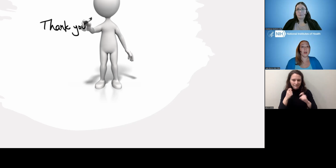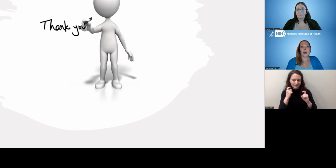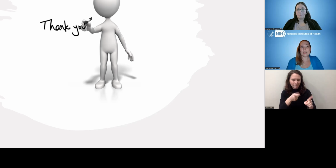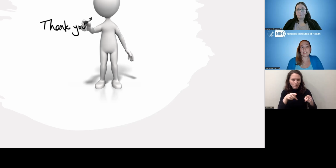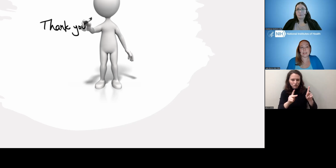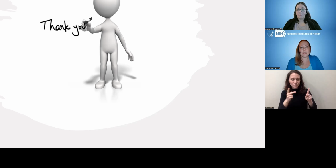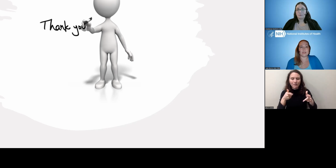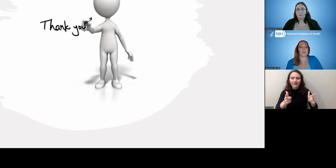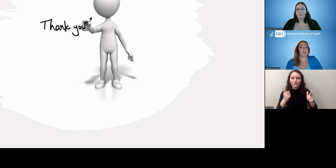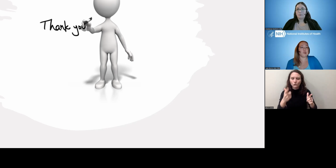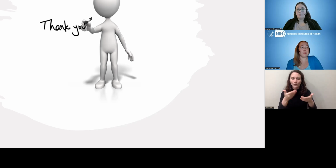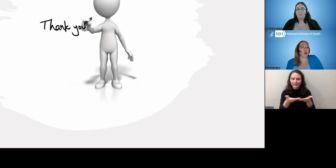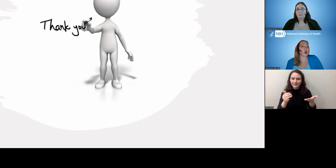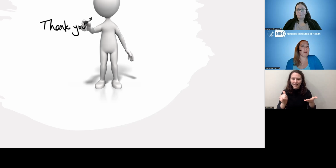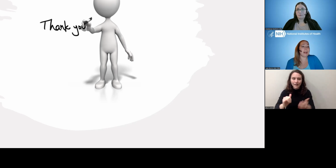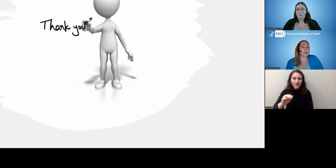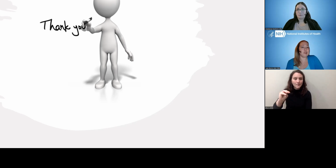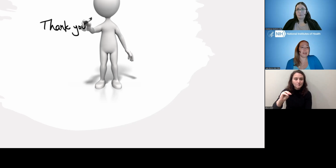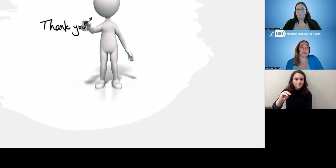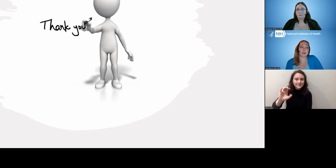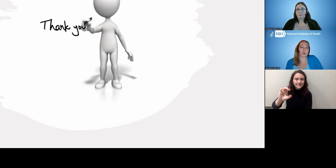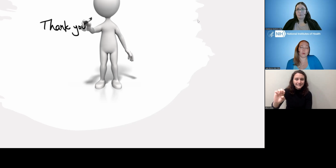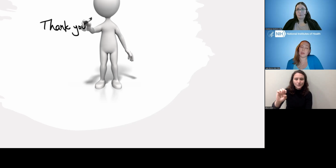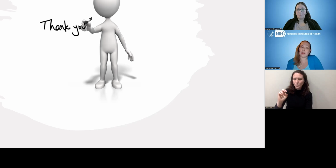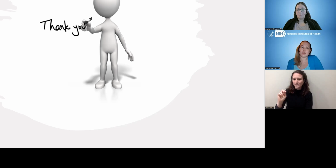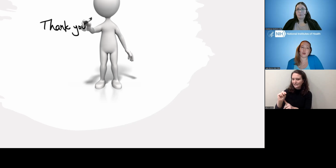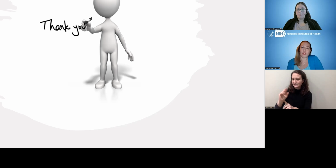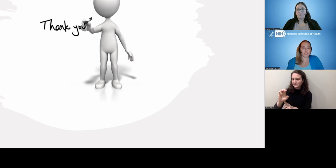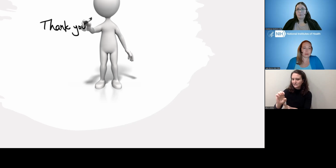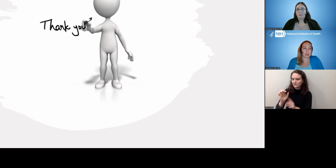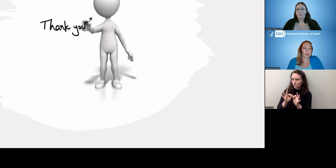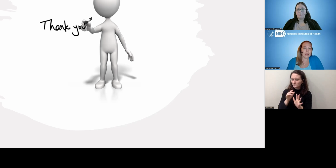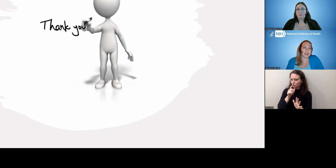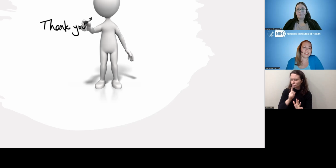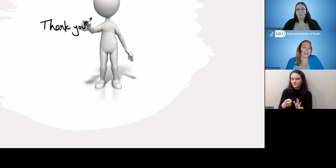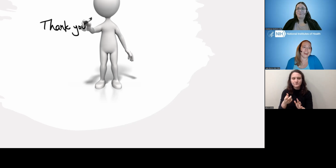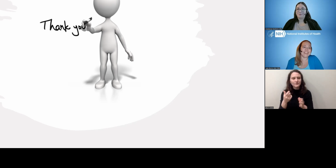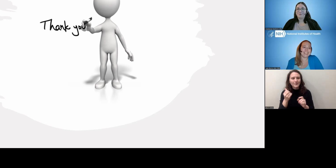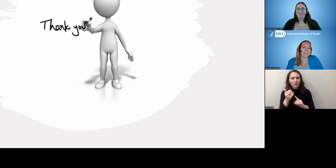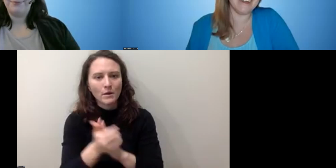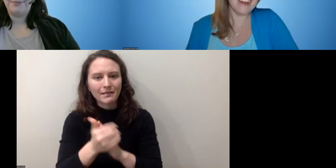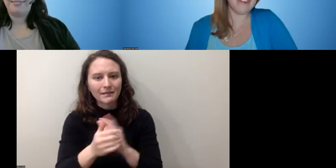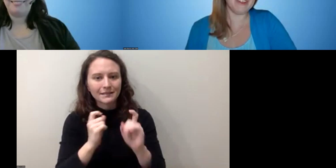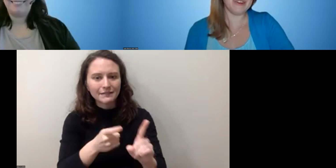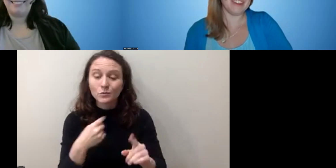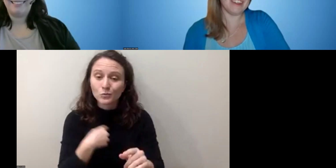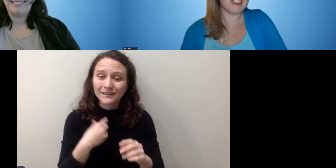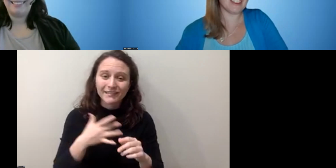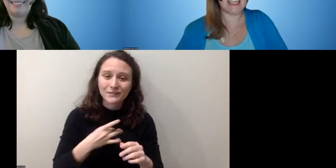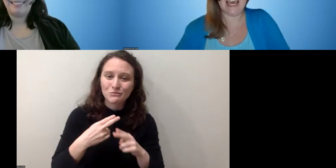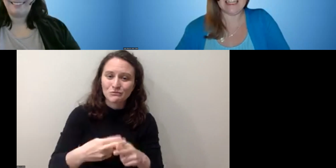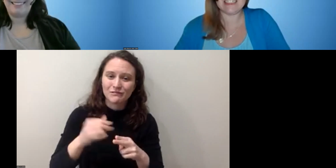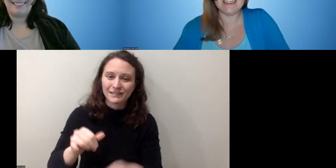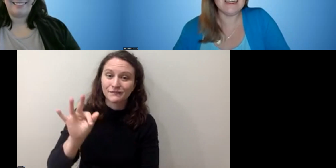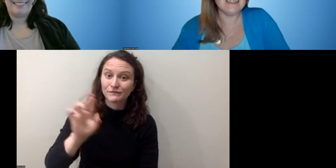like NCEs to be automatically granted, or what we like to call the freebie around here, the one you can